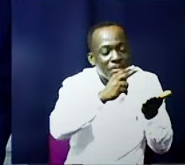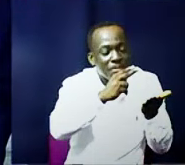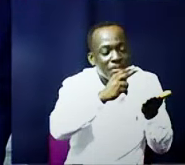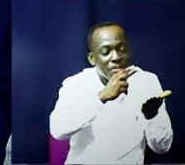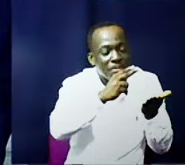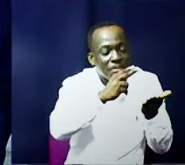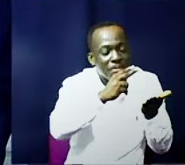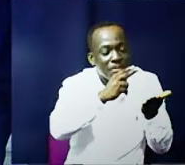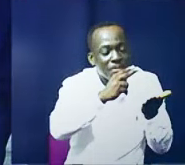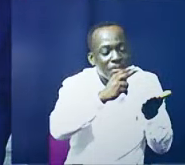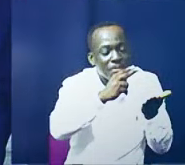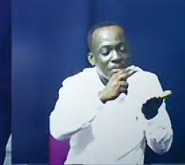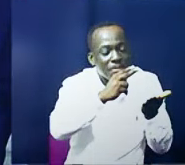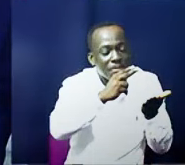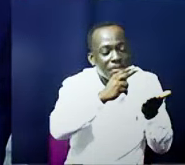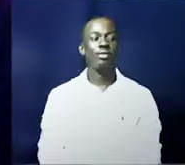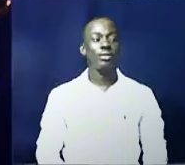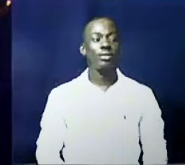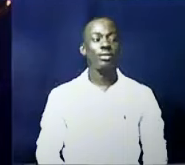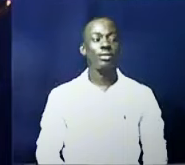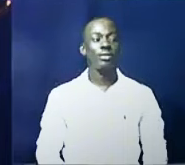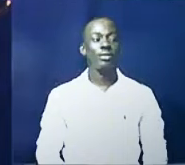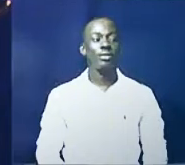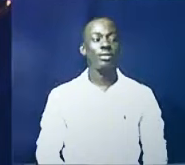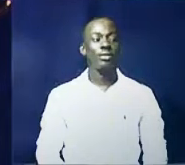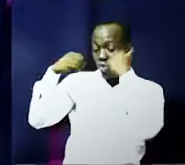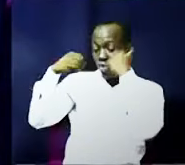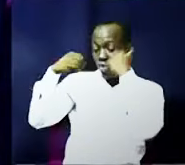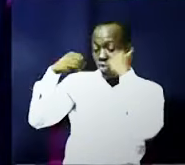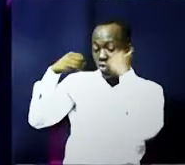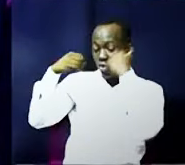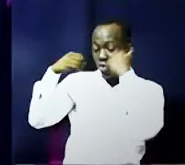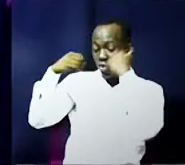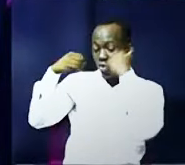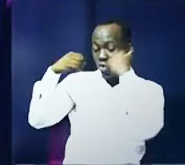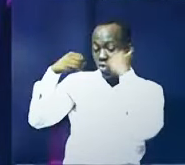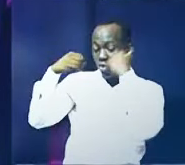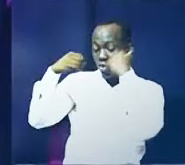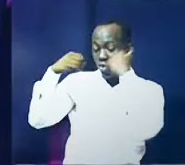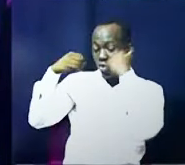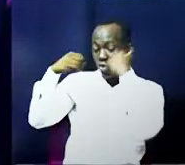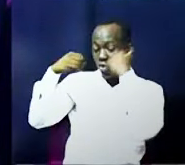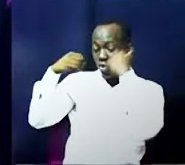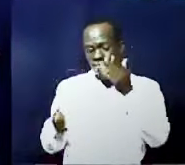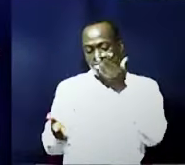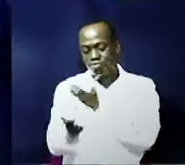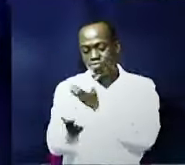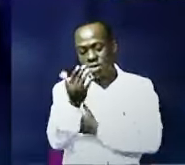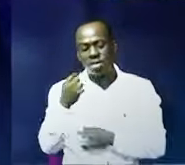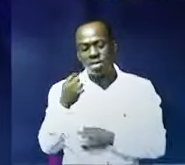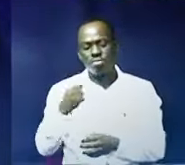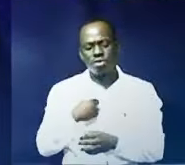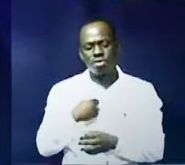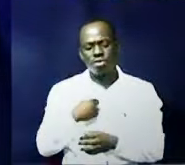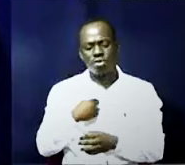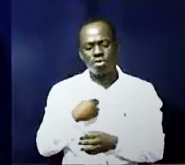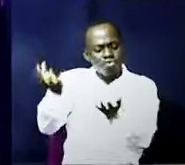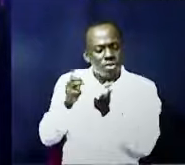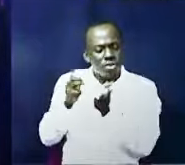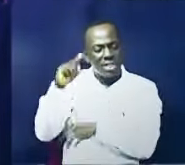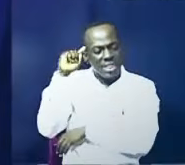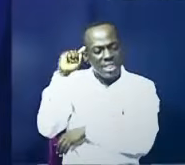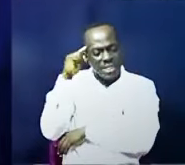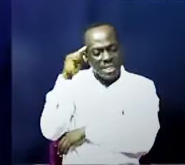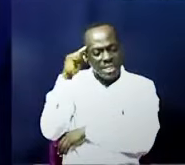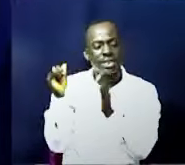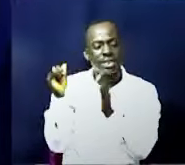And because of that, this morning, I want to assume that all of us are in